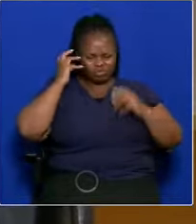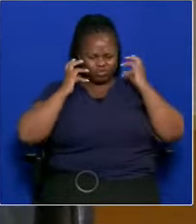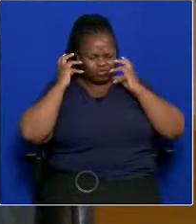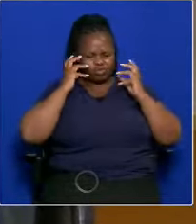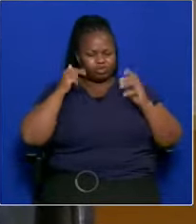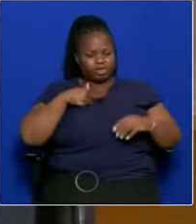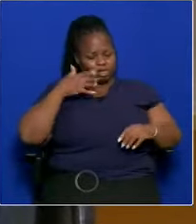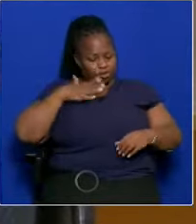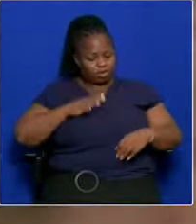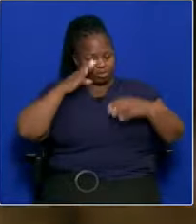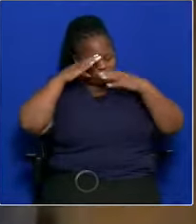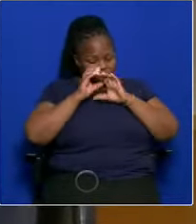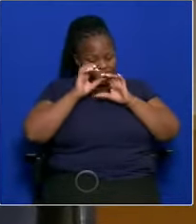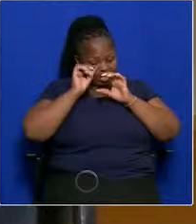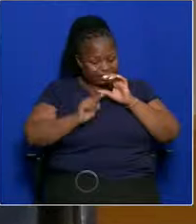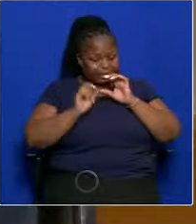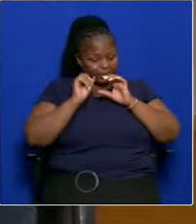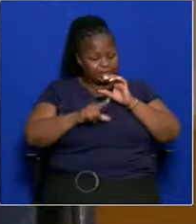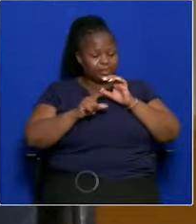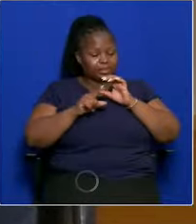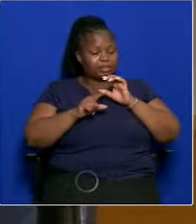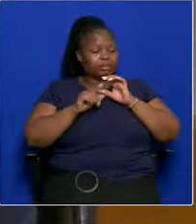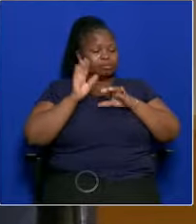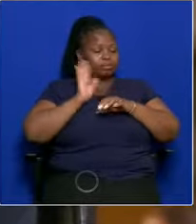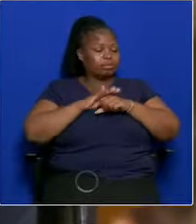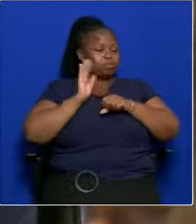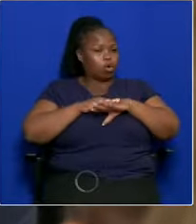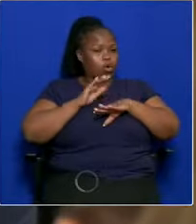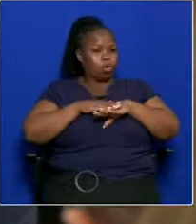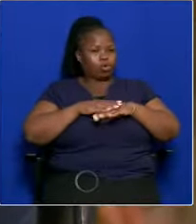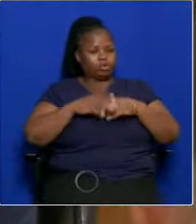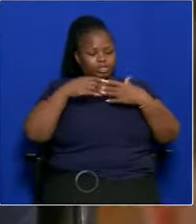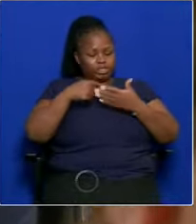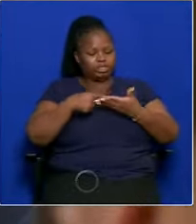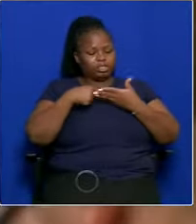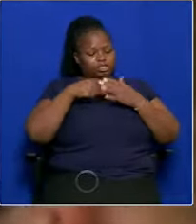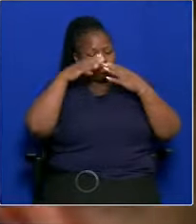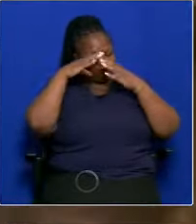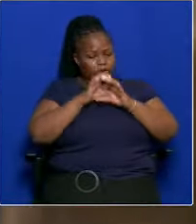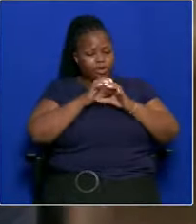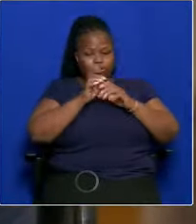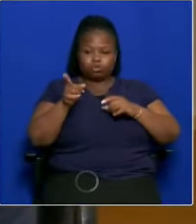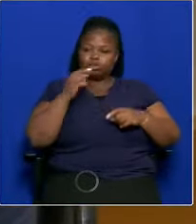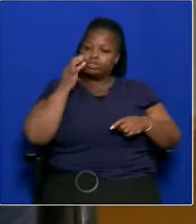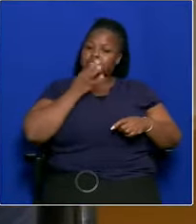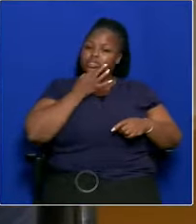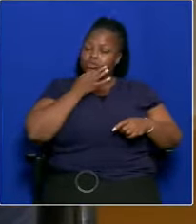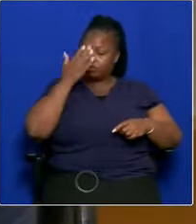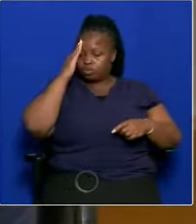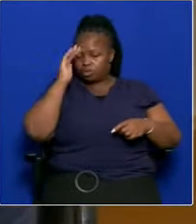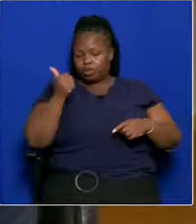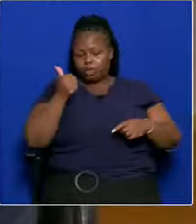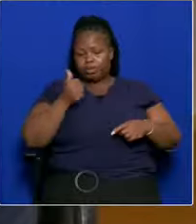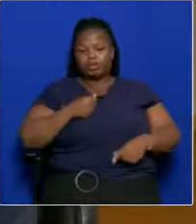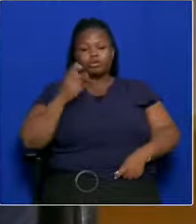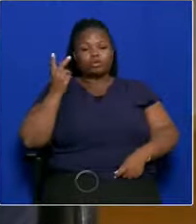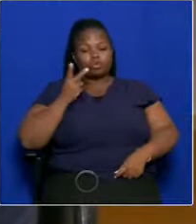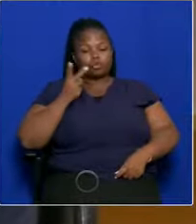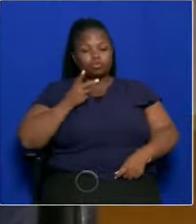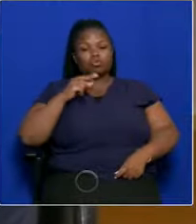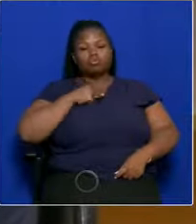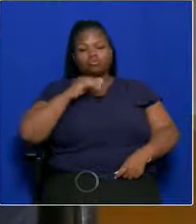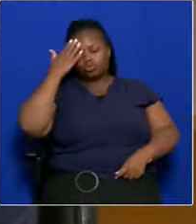our discussion. So you say you were aware, and you say also that you were aware of this at the